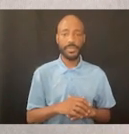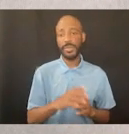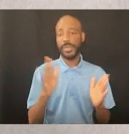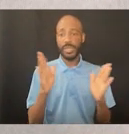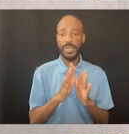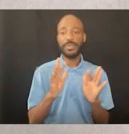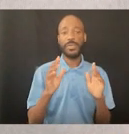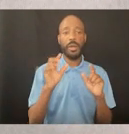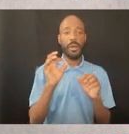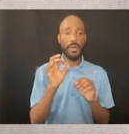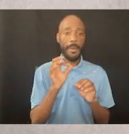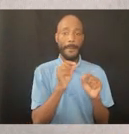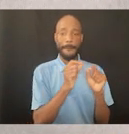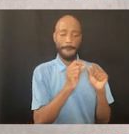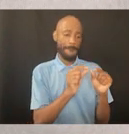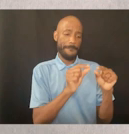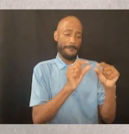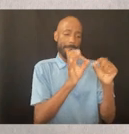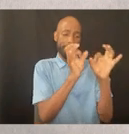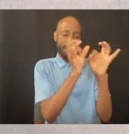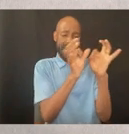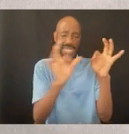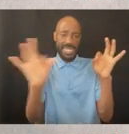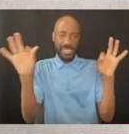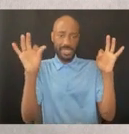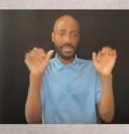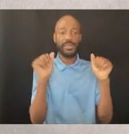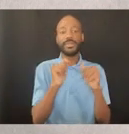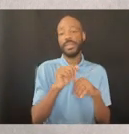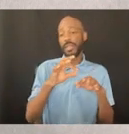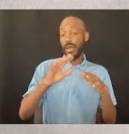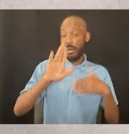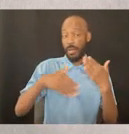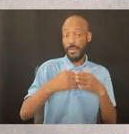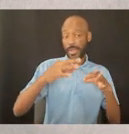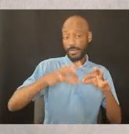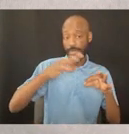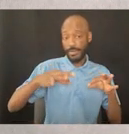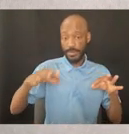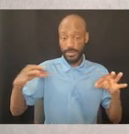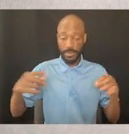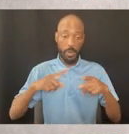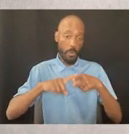with a barrette. The construction method is crocheted and hand-sewn embellishment. It is a